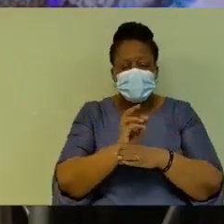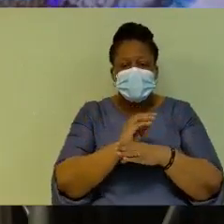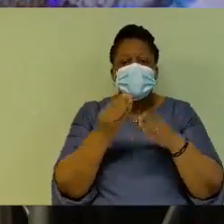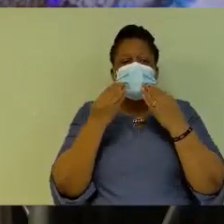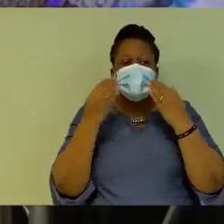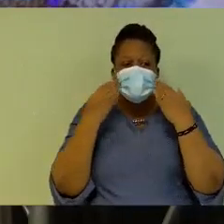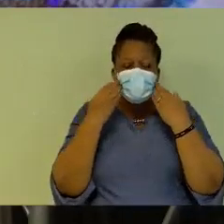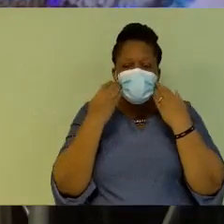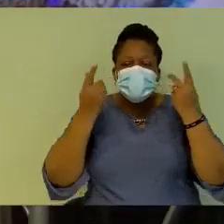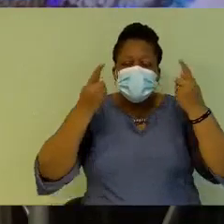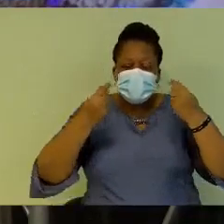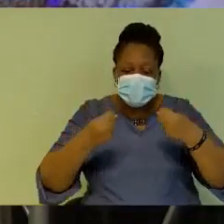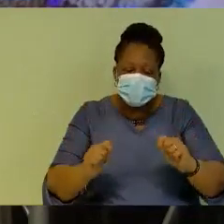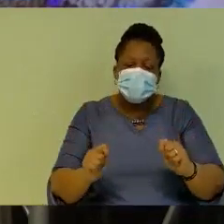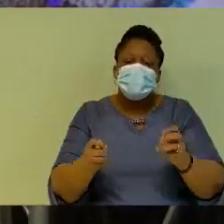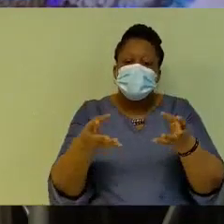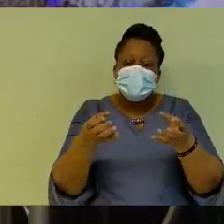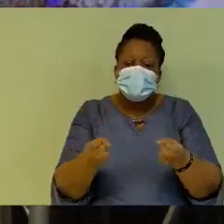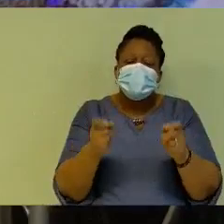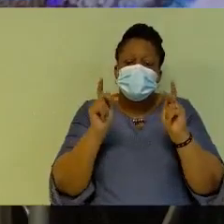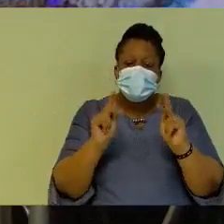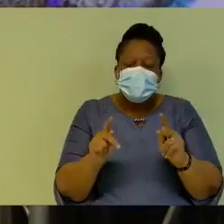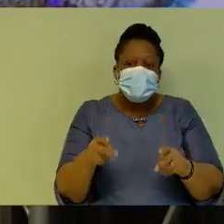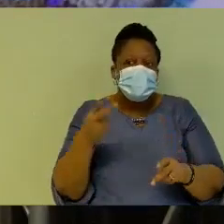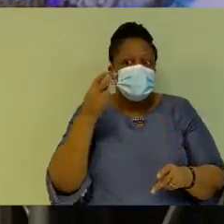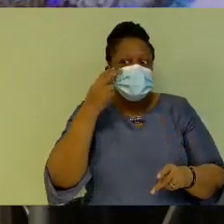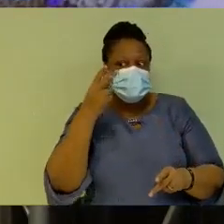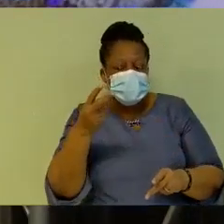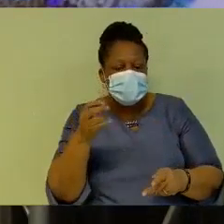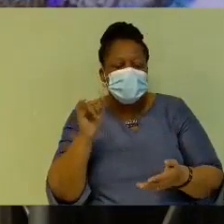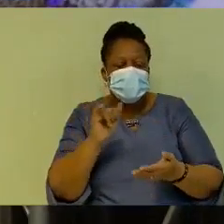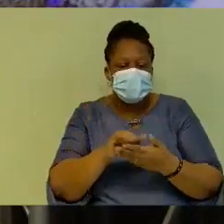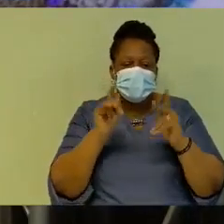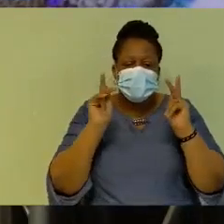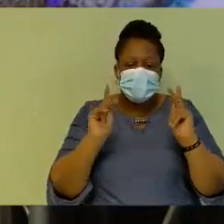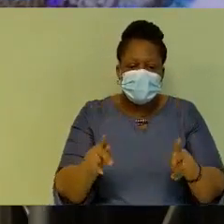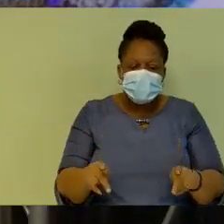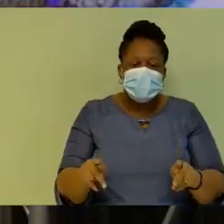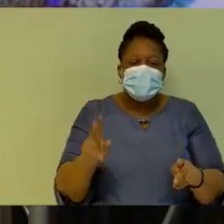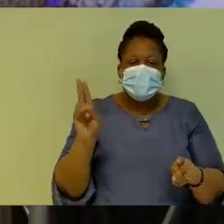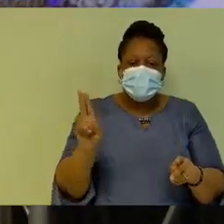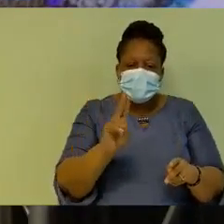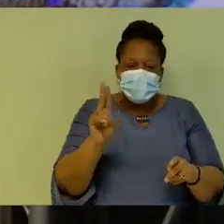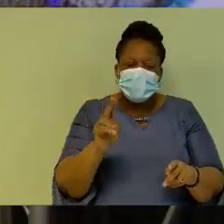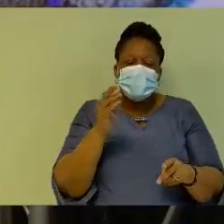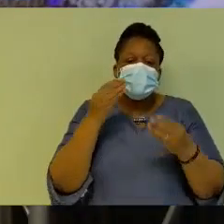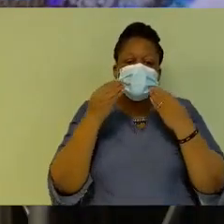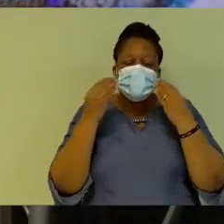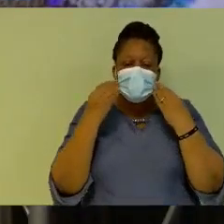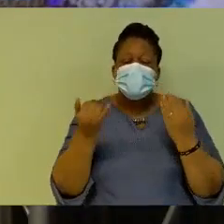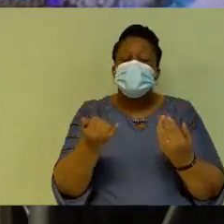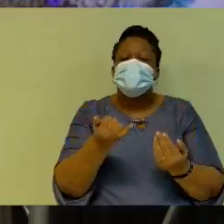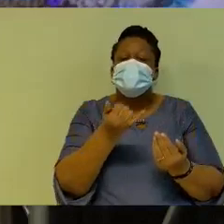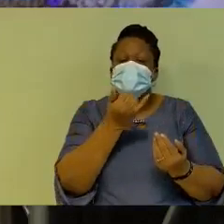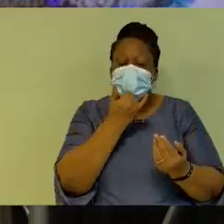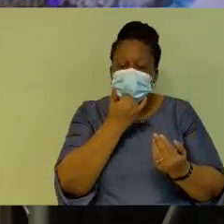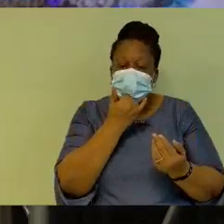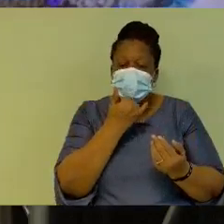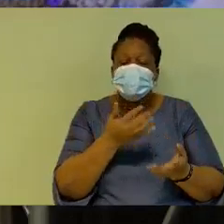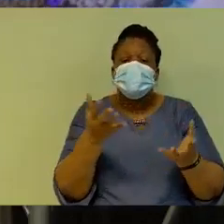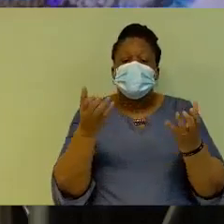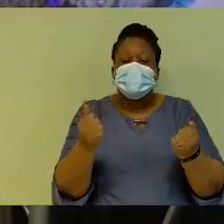trying to sensitize persons so that you do not be victimized by persons who are wearing masks to hide